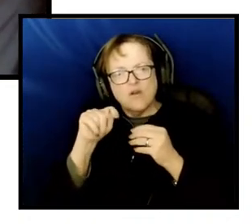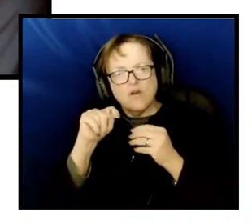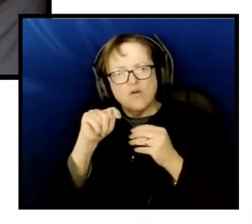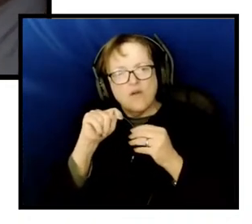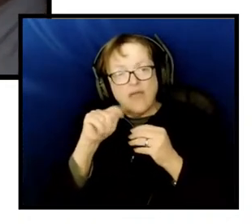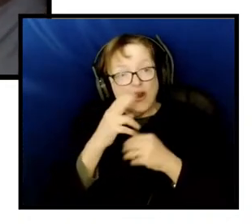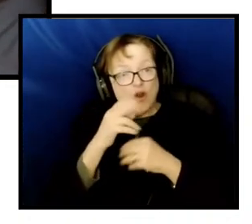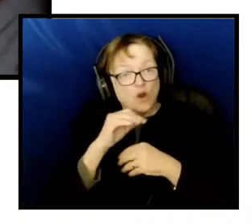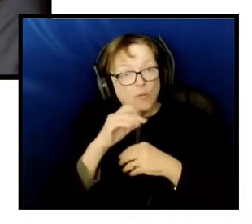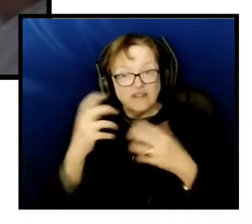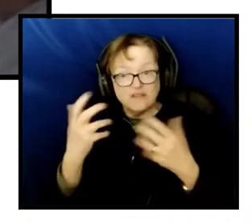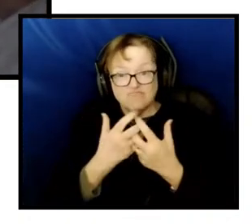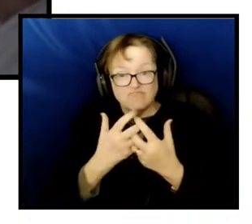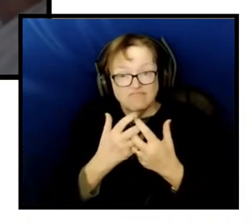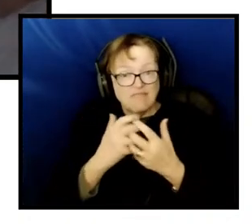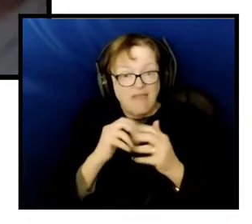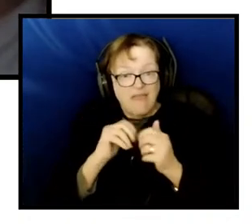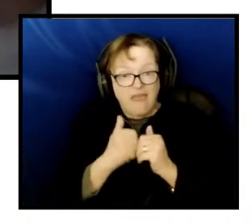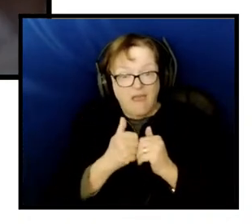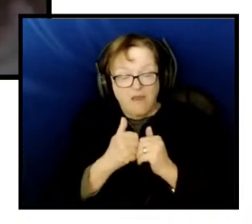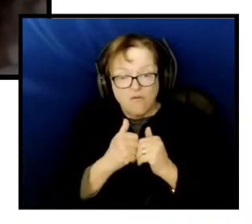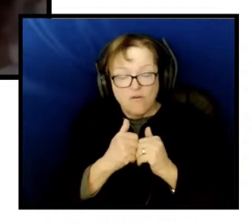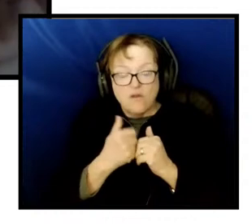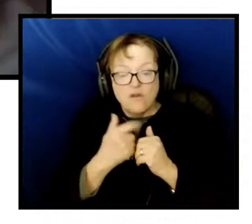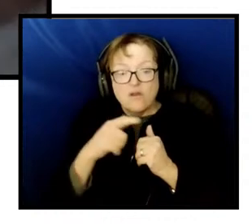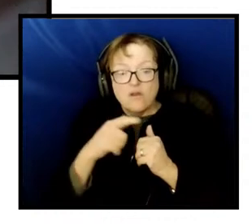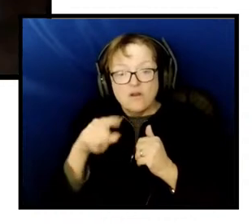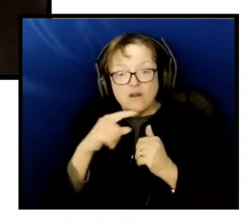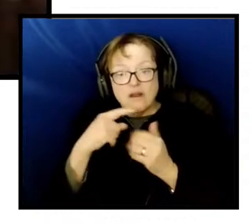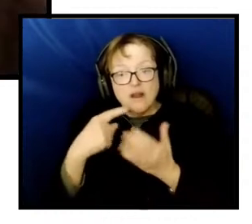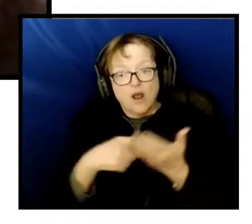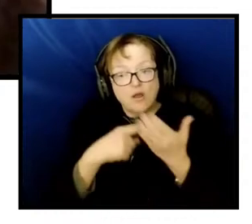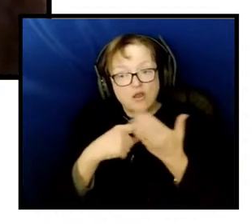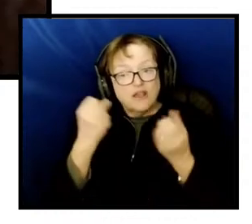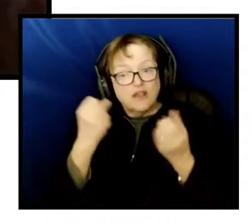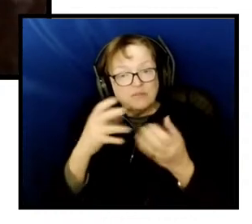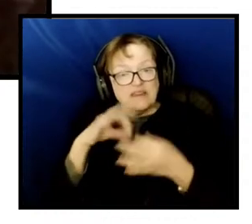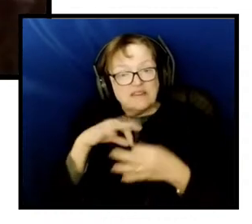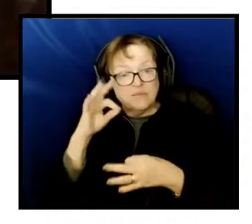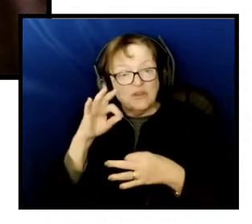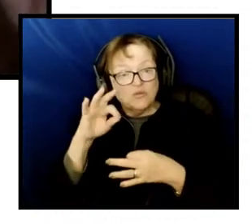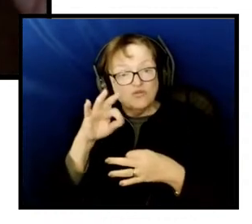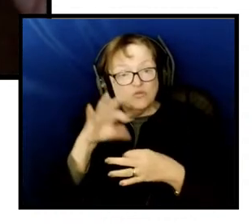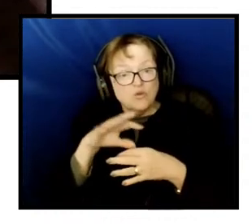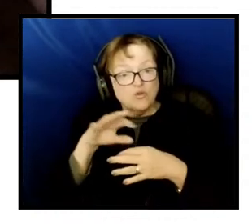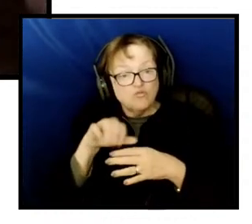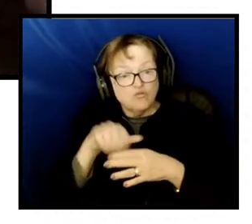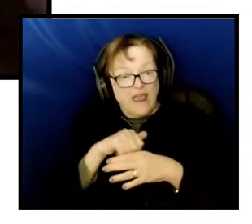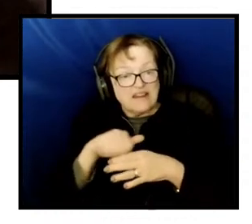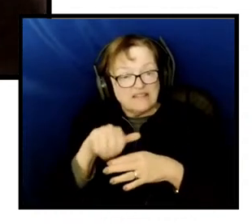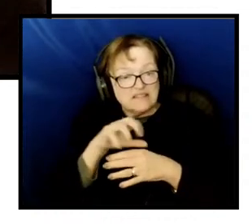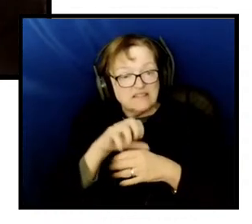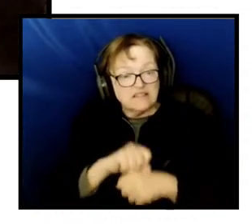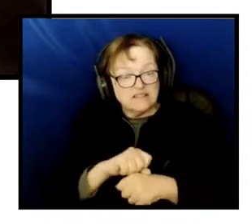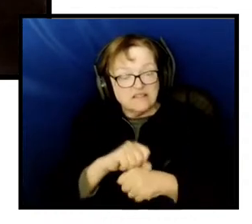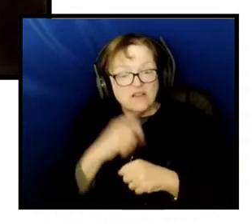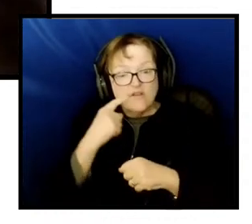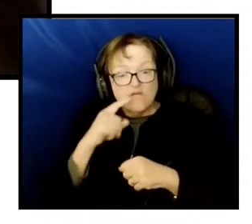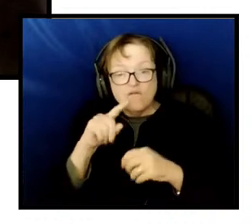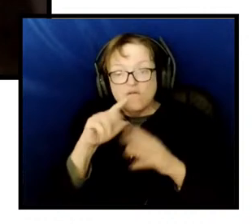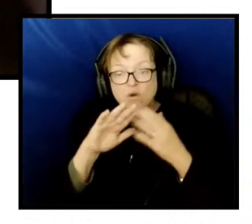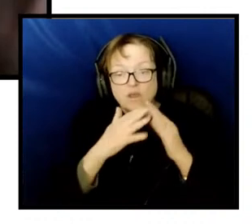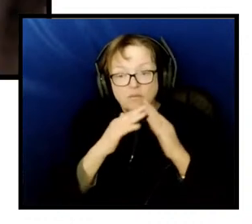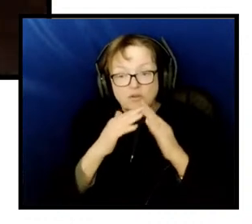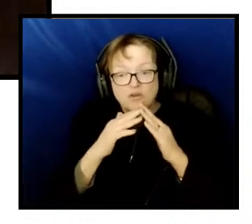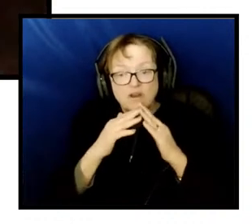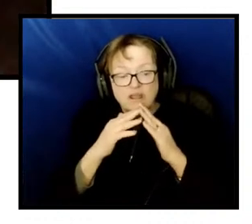interconnected, because a lot of these spiritual practices are for the community, especially herbalism, you know, like it's for the earth,